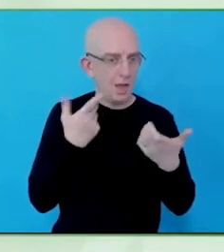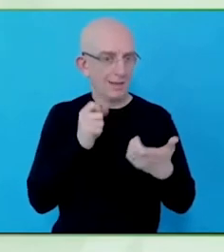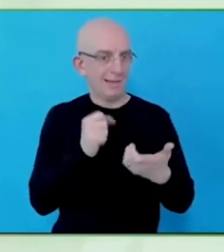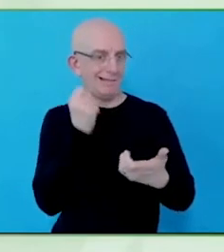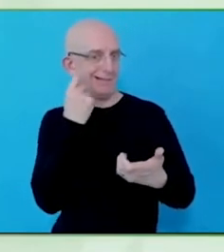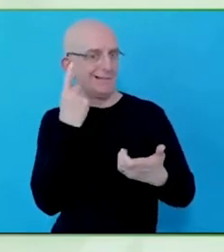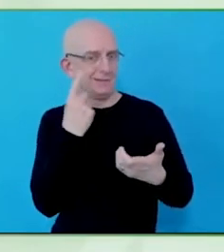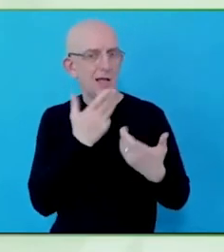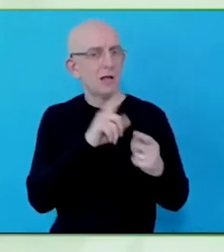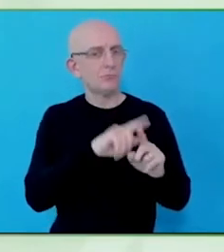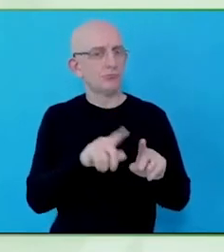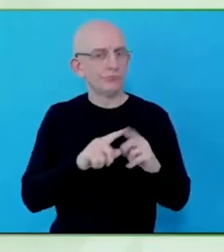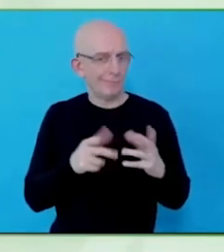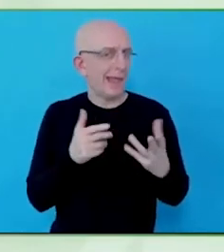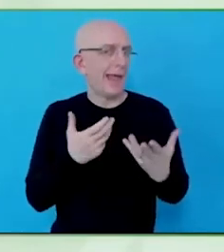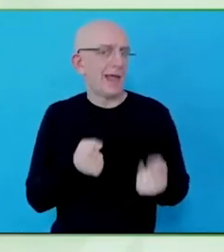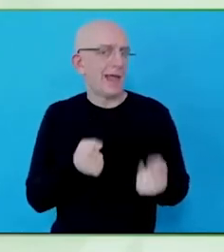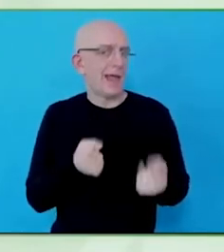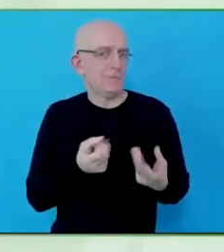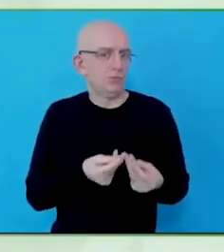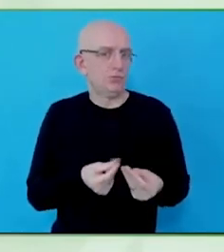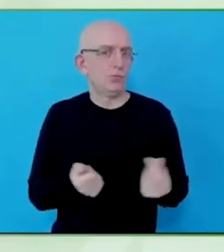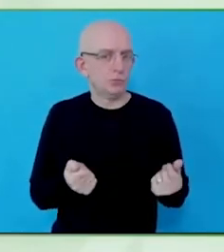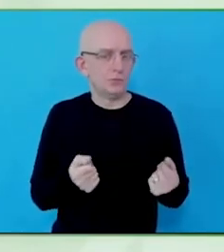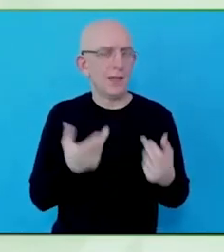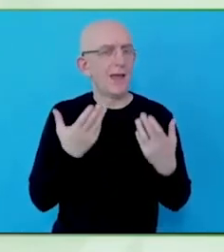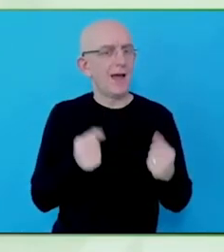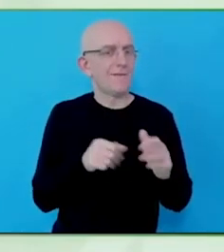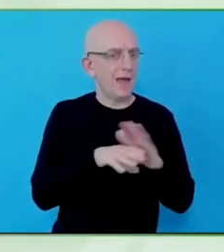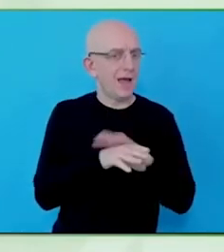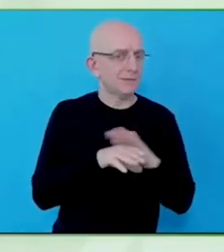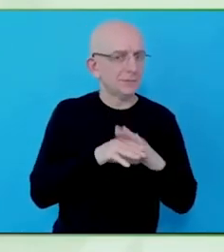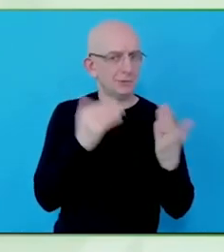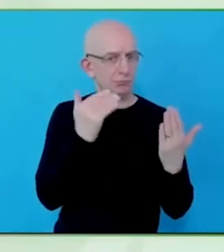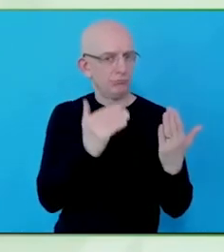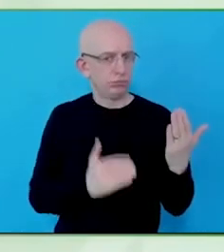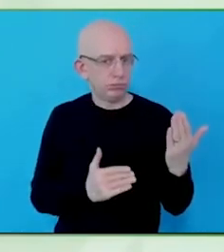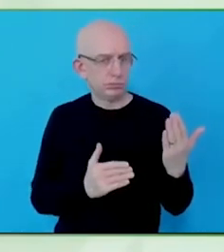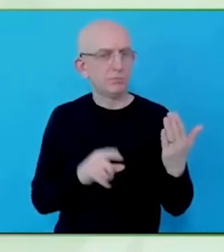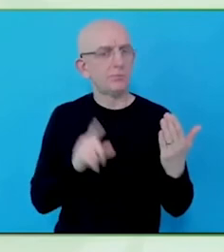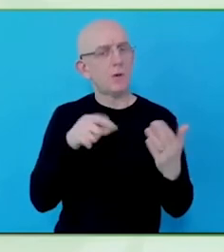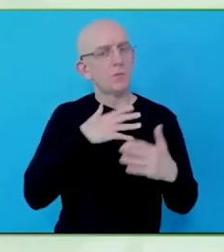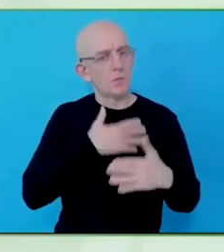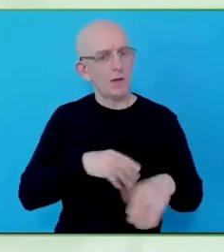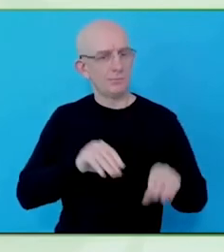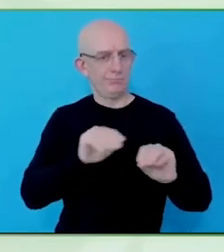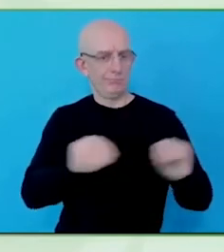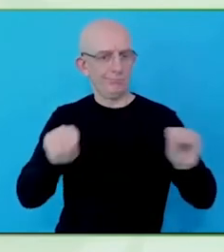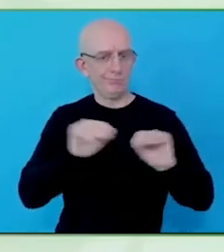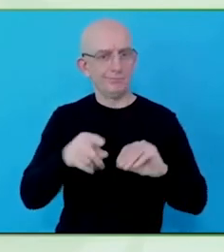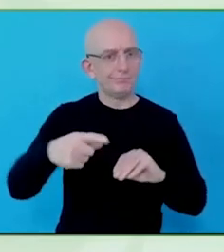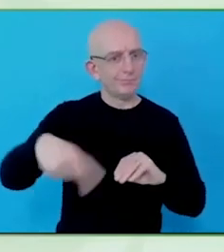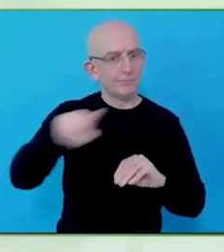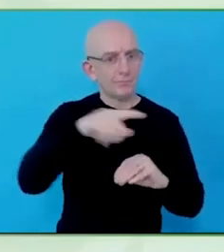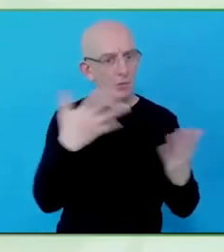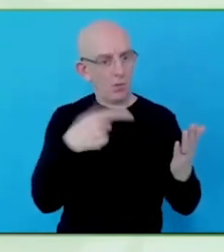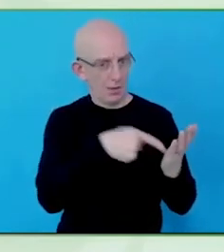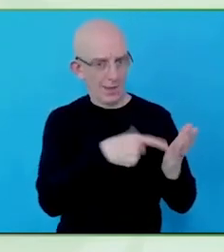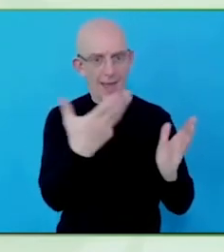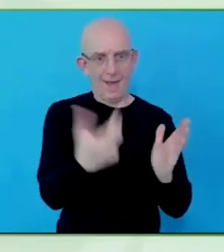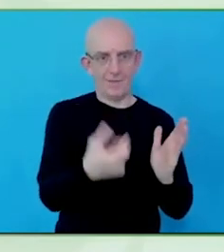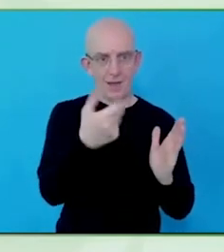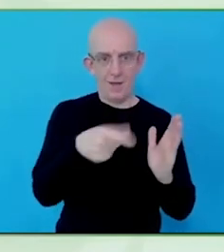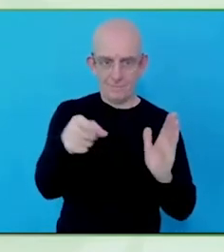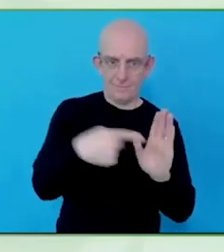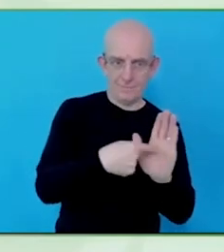When you mentioned the 135 features and their low take-up rate, you remind me of an interesting debate in our community. UserWay